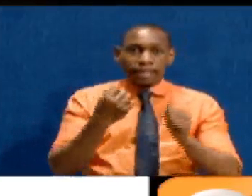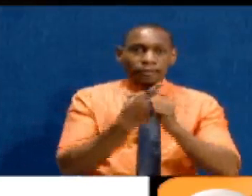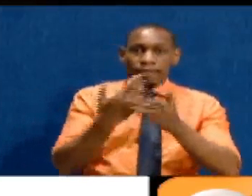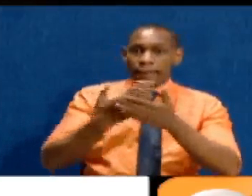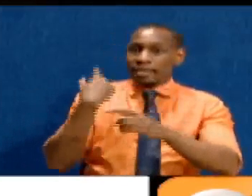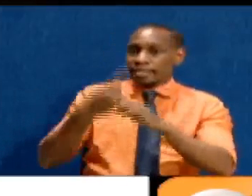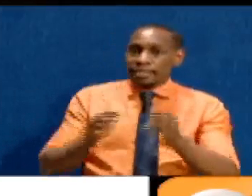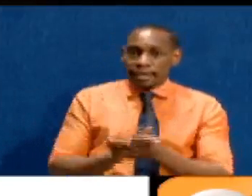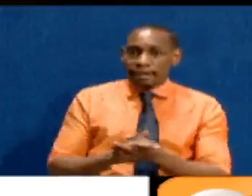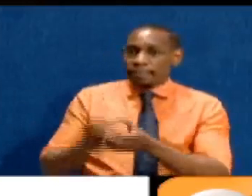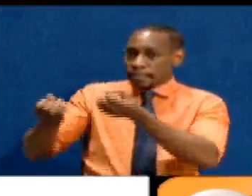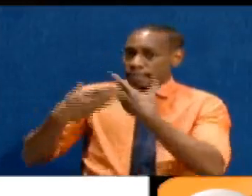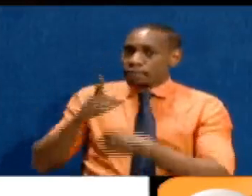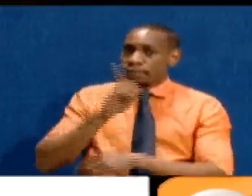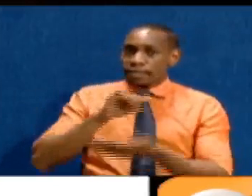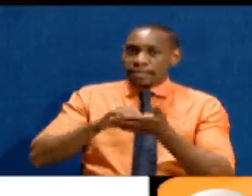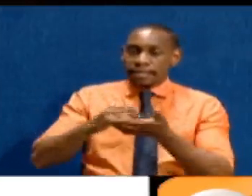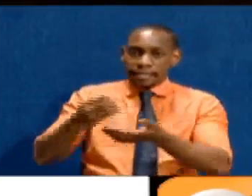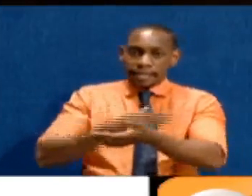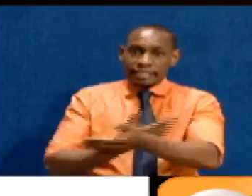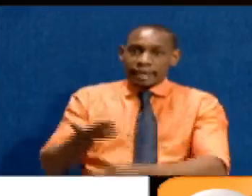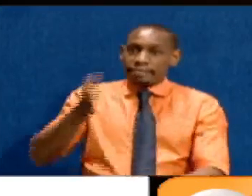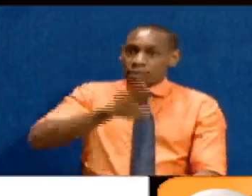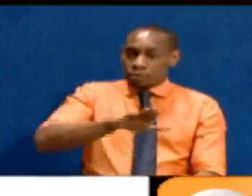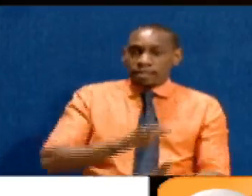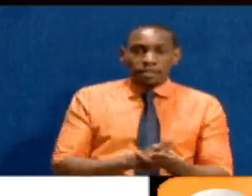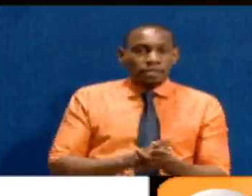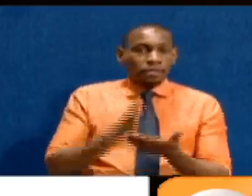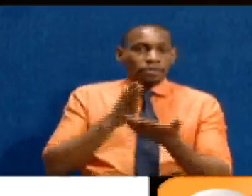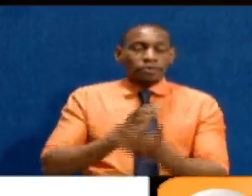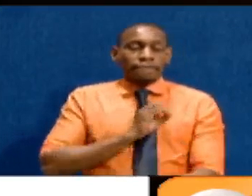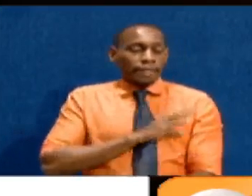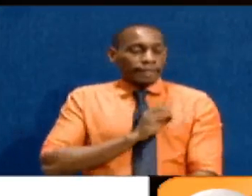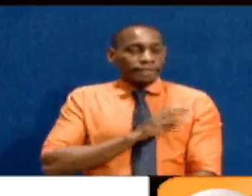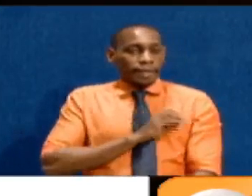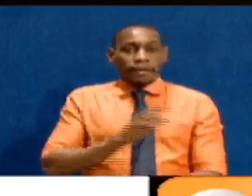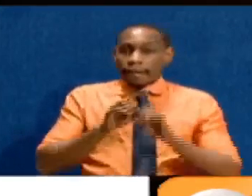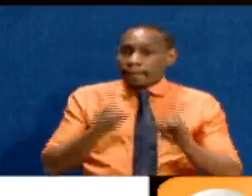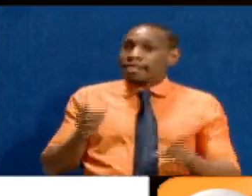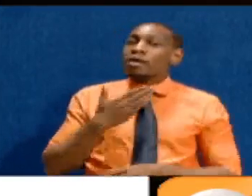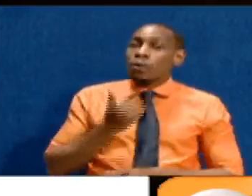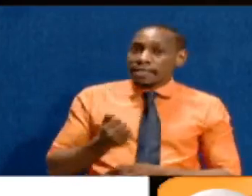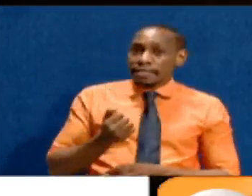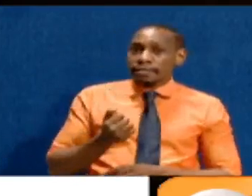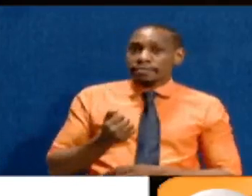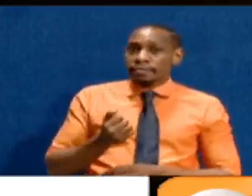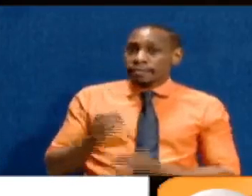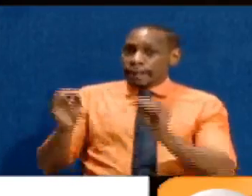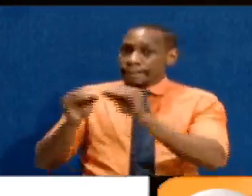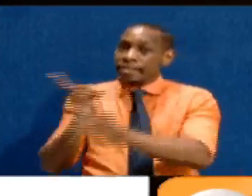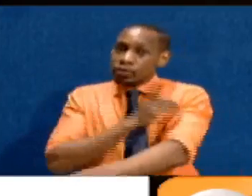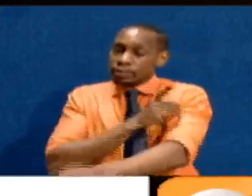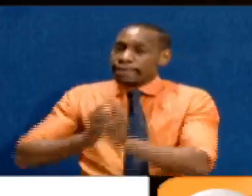year, and I was told that the cancer was back. I was really afraid, but I wanted to see a